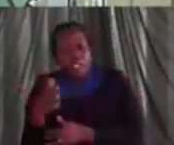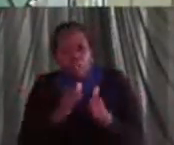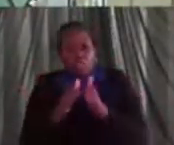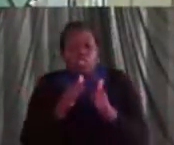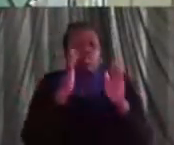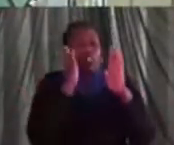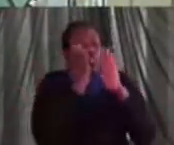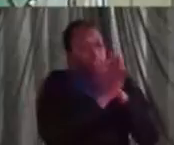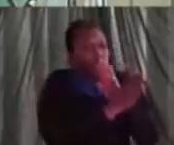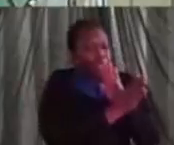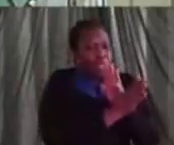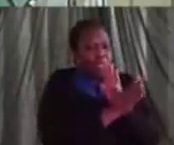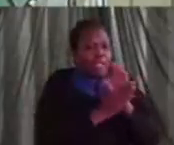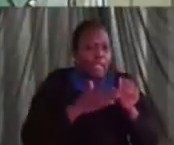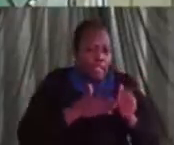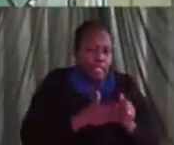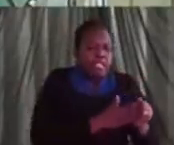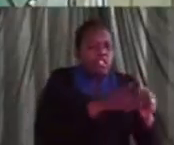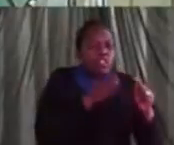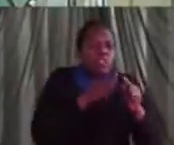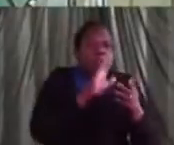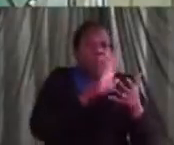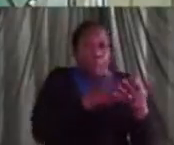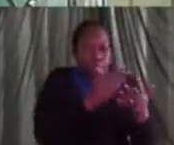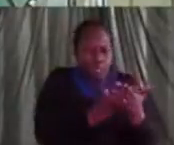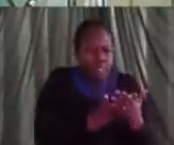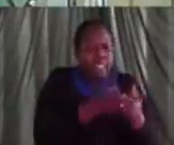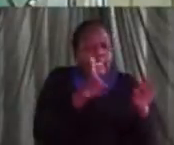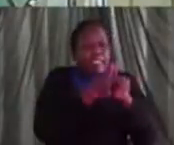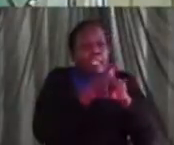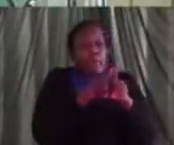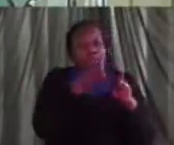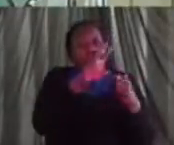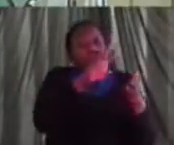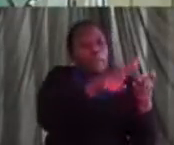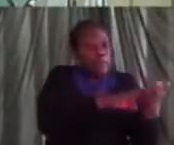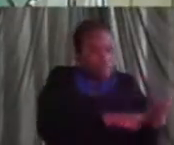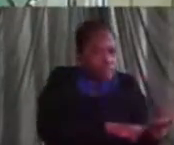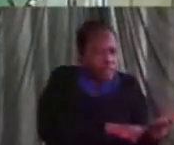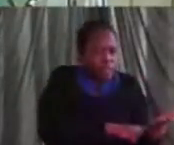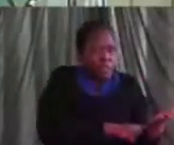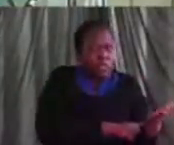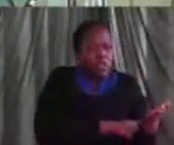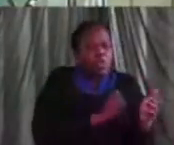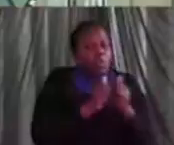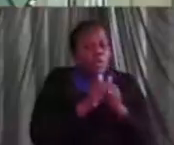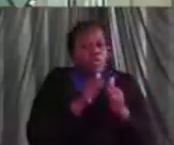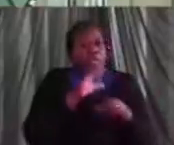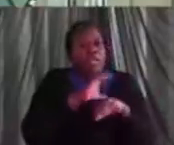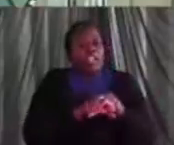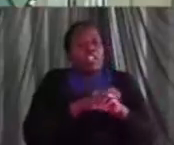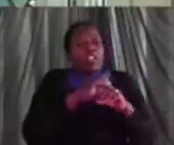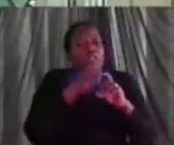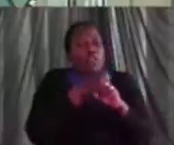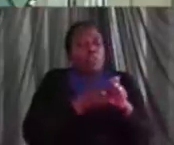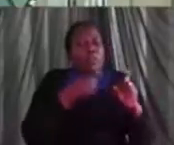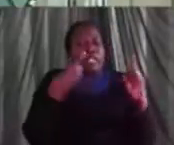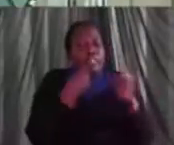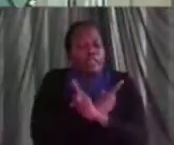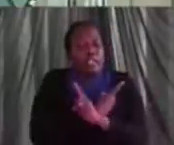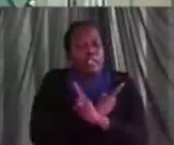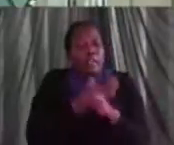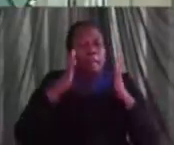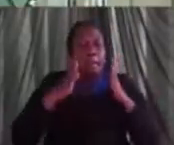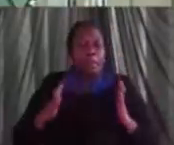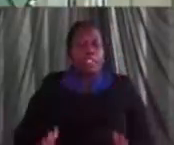application, as well as the reports we got from the statutory bodies through which we were vetting